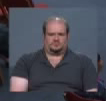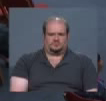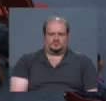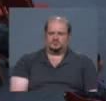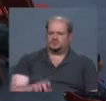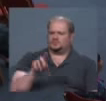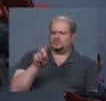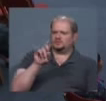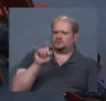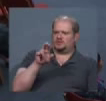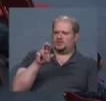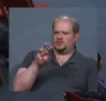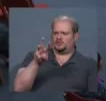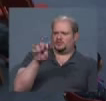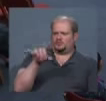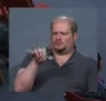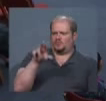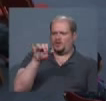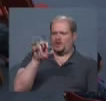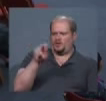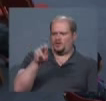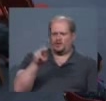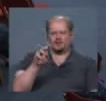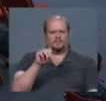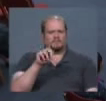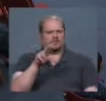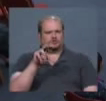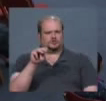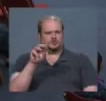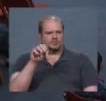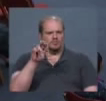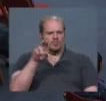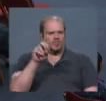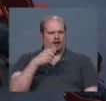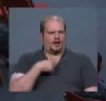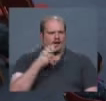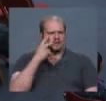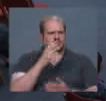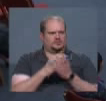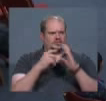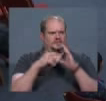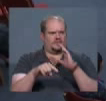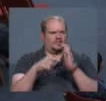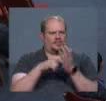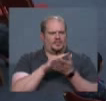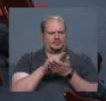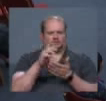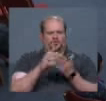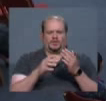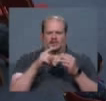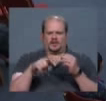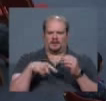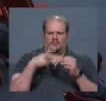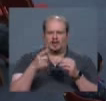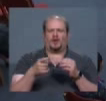Director Wyrick, you're recognized, please. Thank you, Mayor. Mr. Moore, I saw some emails this weekend